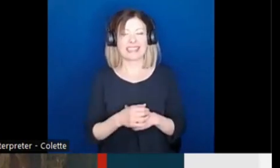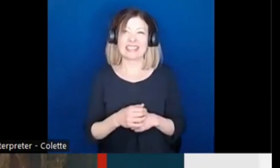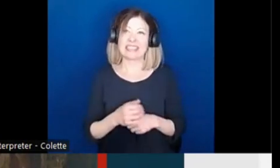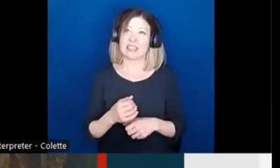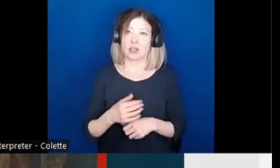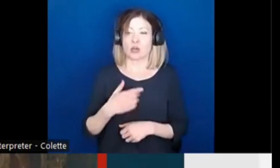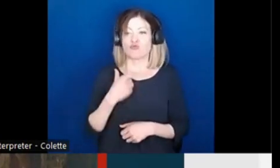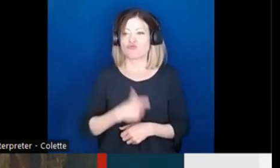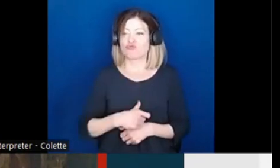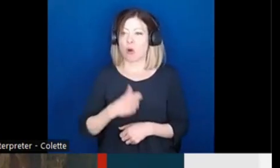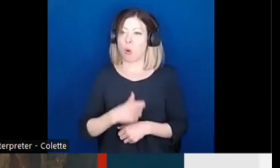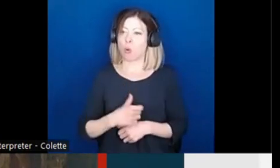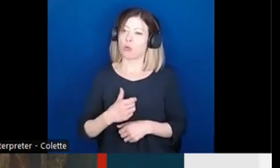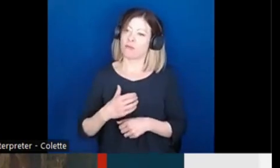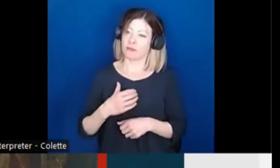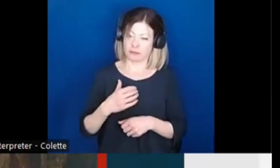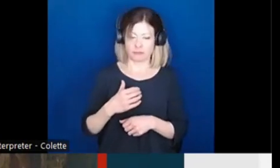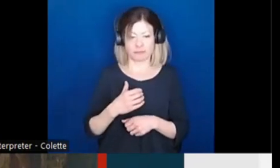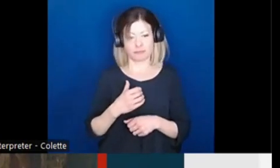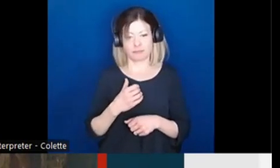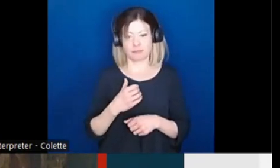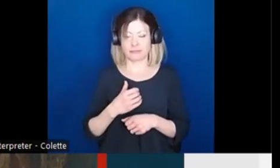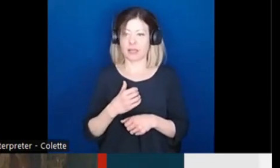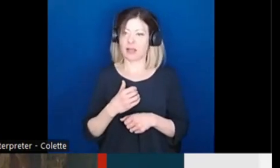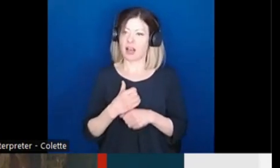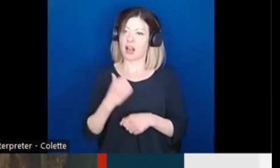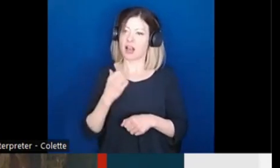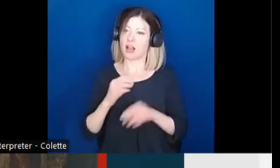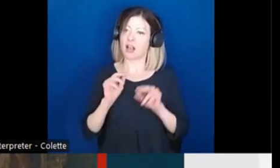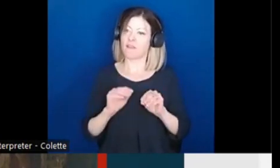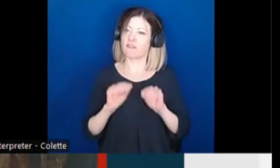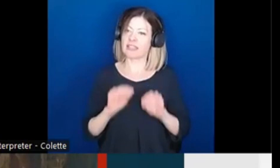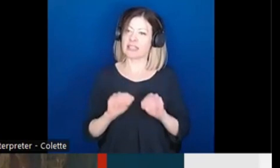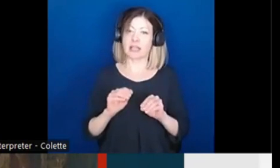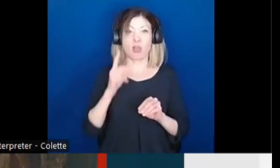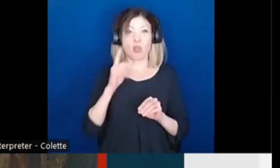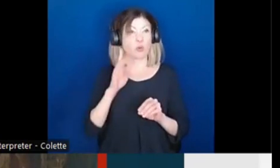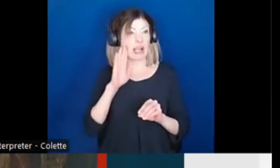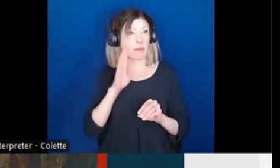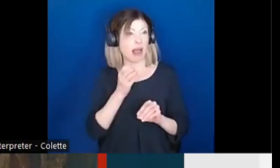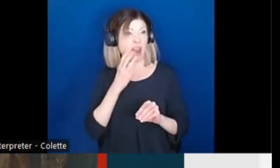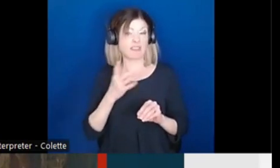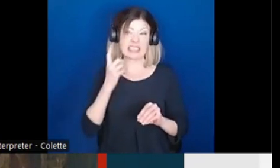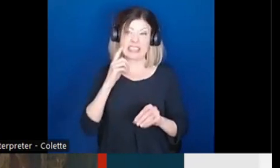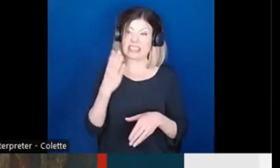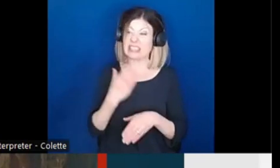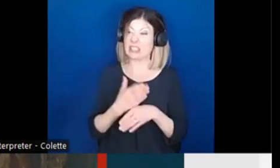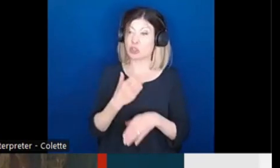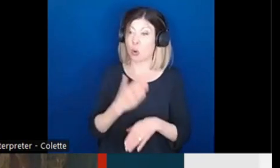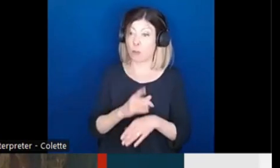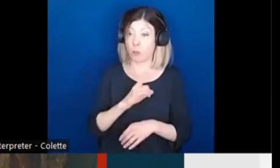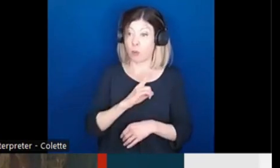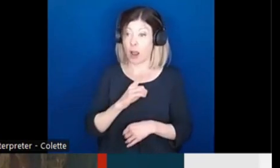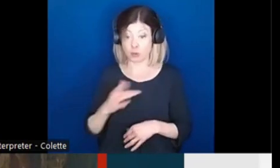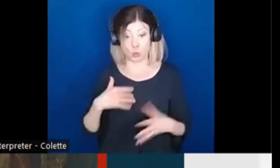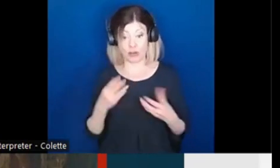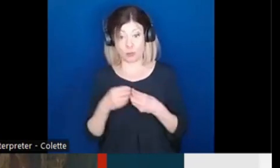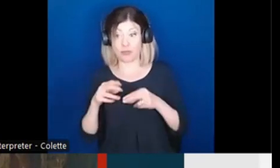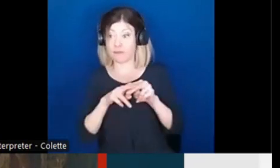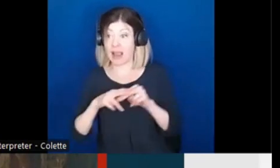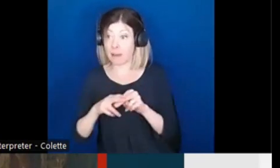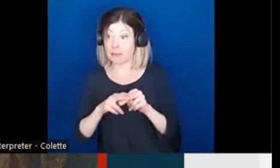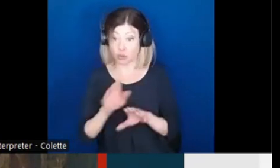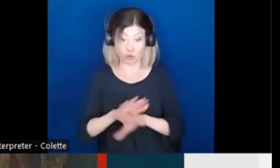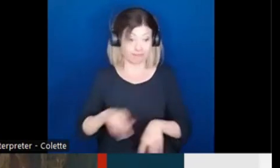I used to think it sounded quite a nice, easy job. You live with a rich family, you look after the girls, but you were socially isolated. You weren't given the power to